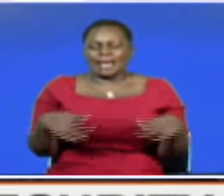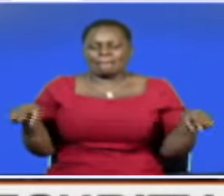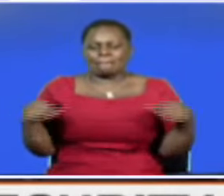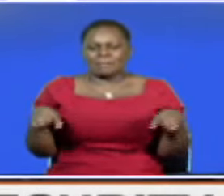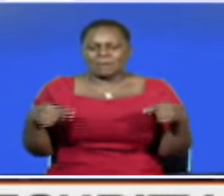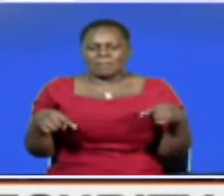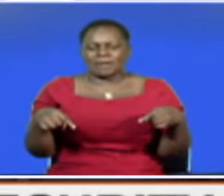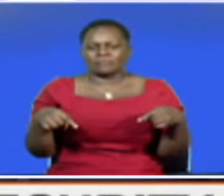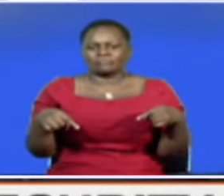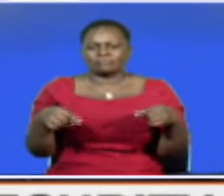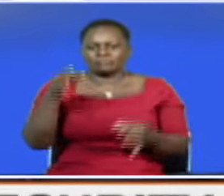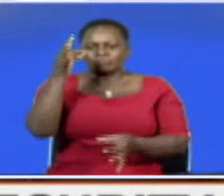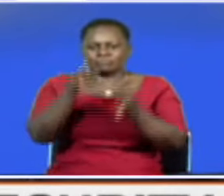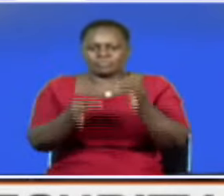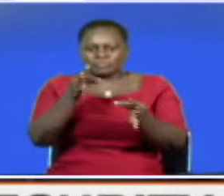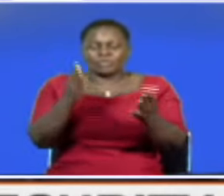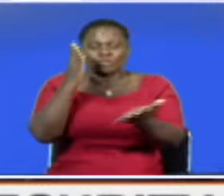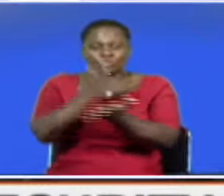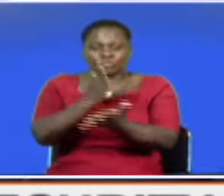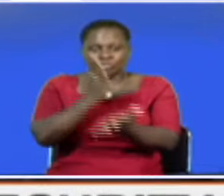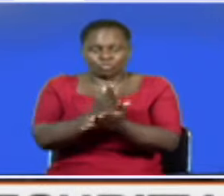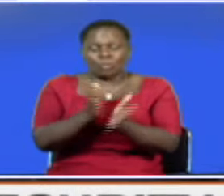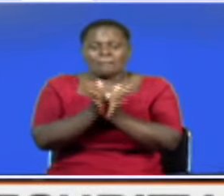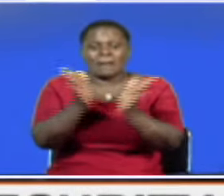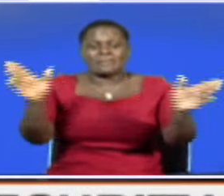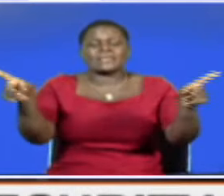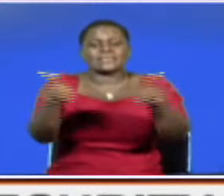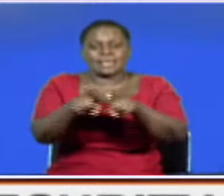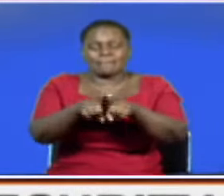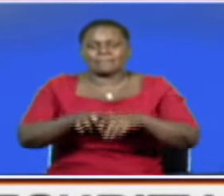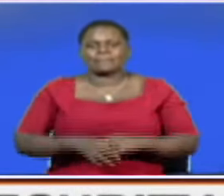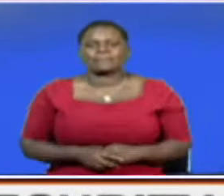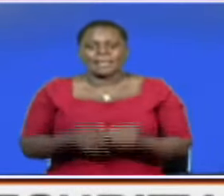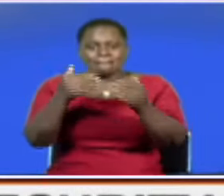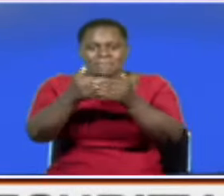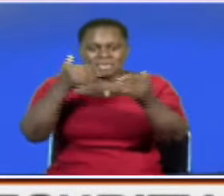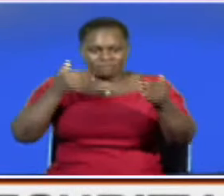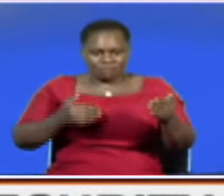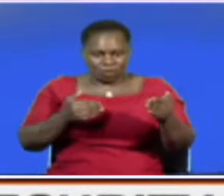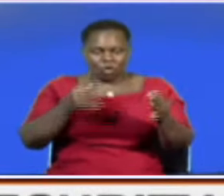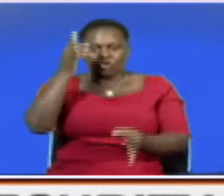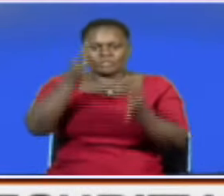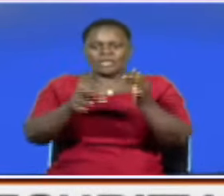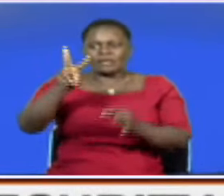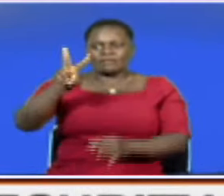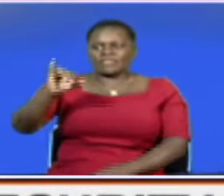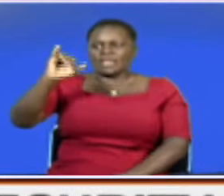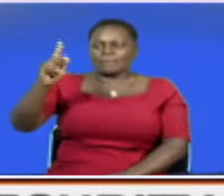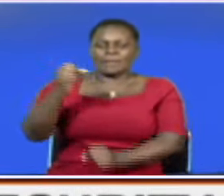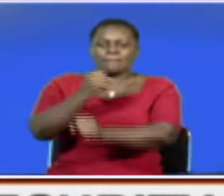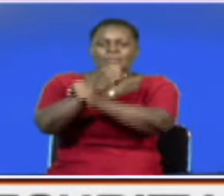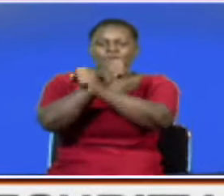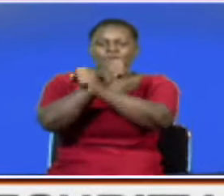to the judiciary and indeed to the public at large. Before the ruling, VIP Protection Unit Commandant